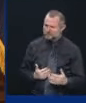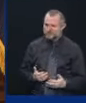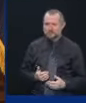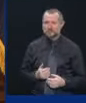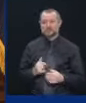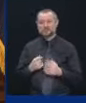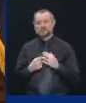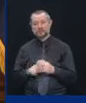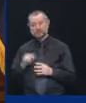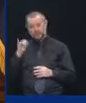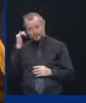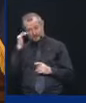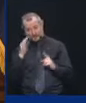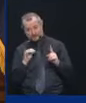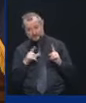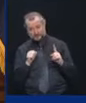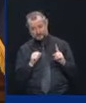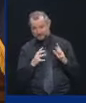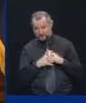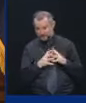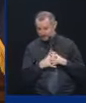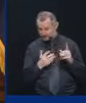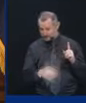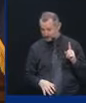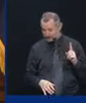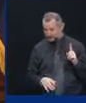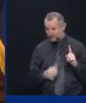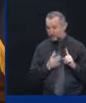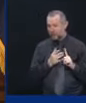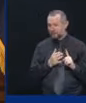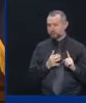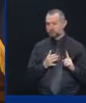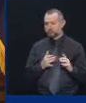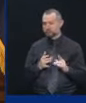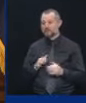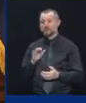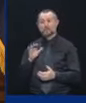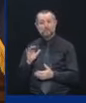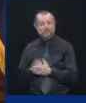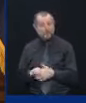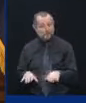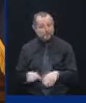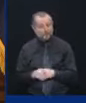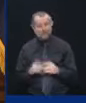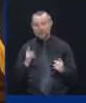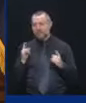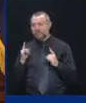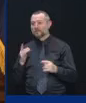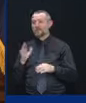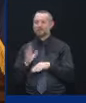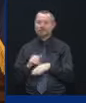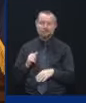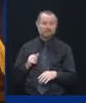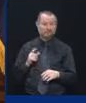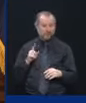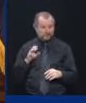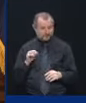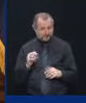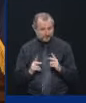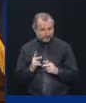game. The wedding ceremonies, catering halls, that's just 150 people with